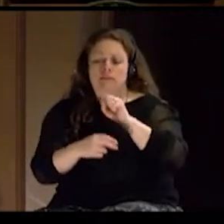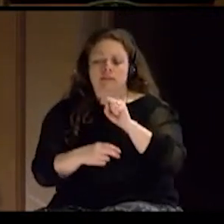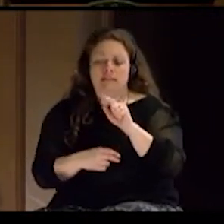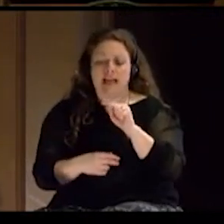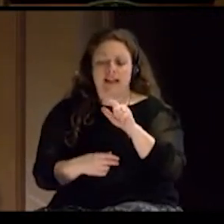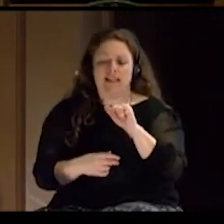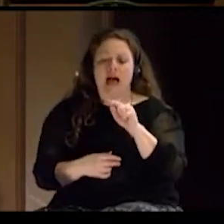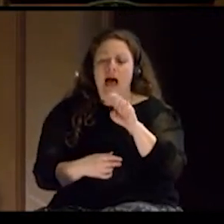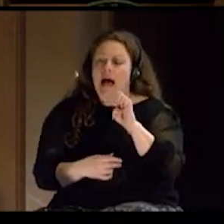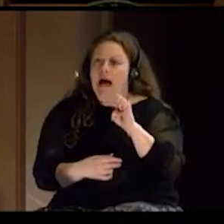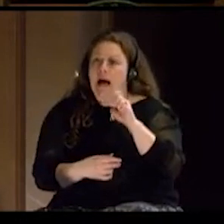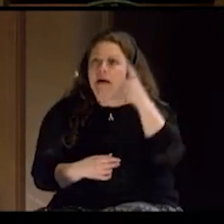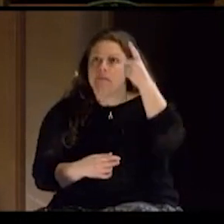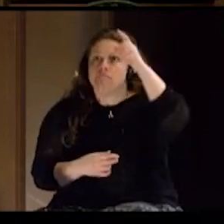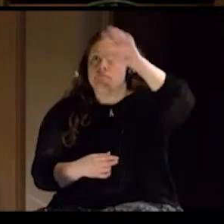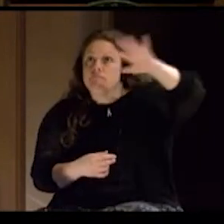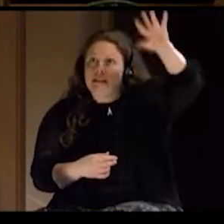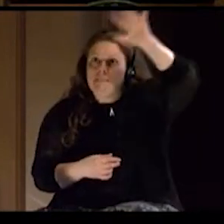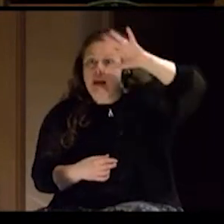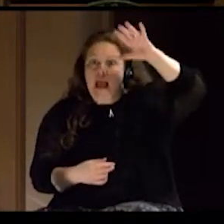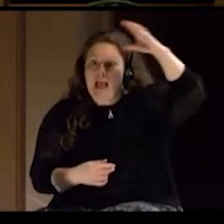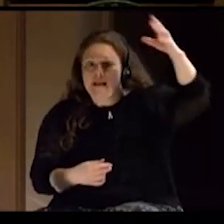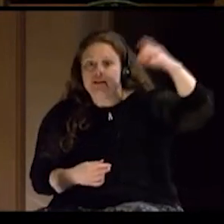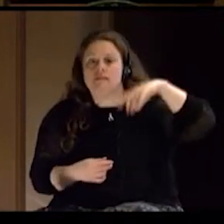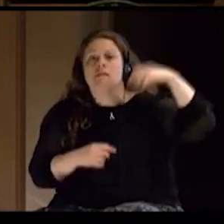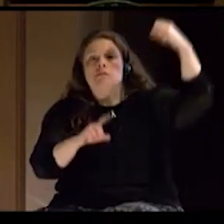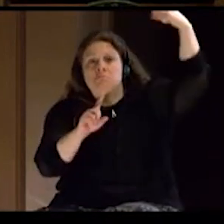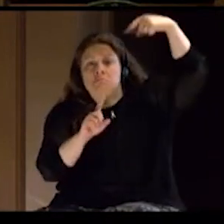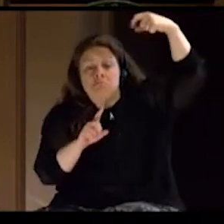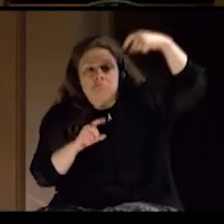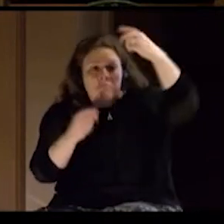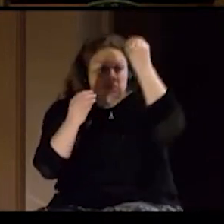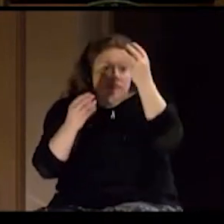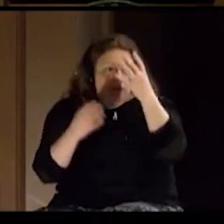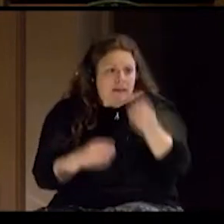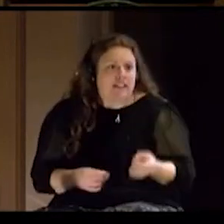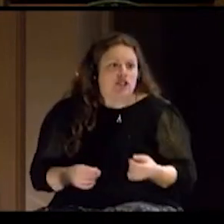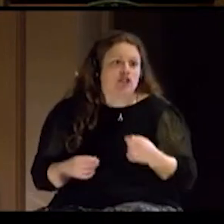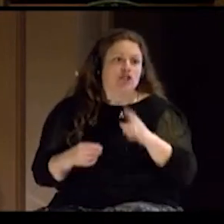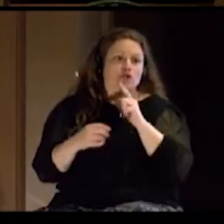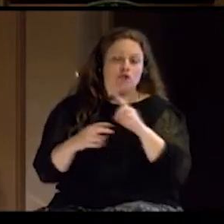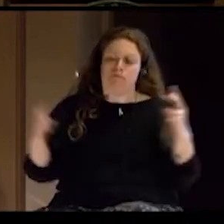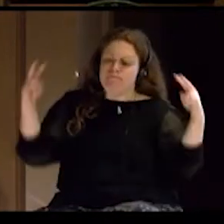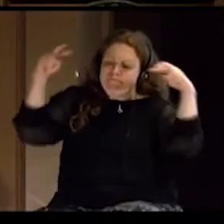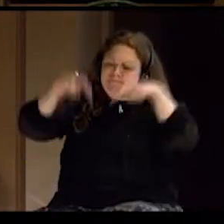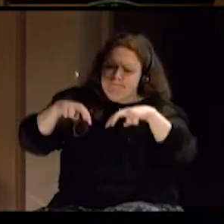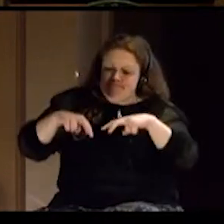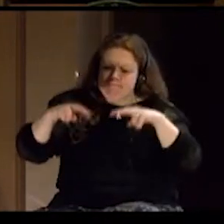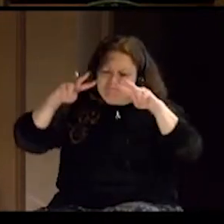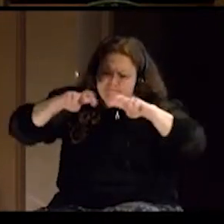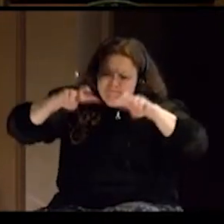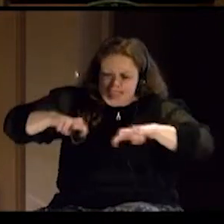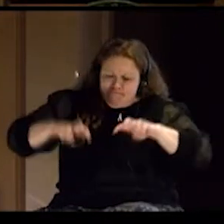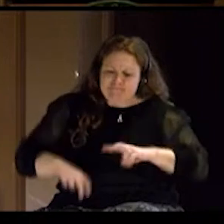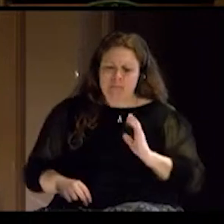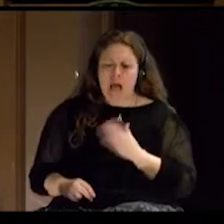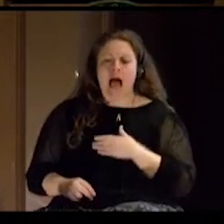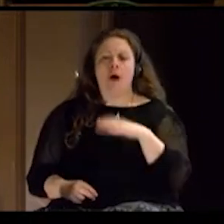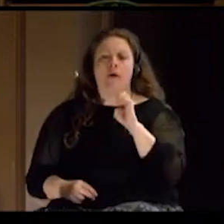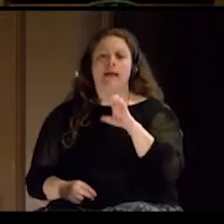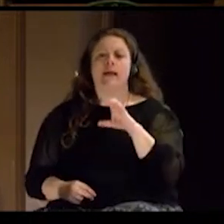critical challenges that these ecosystems face. And we're doing it in a way that brings